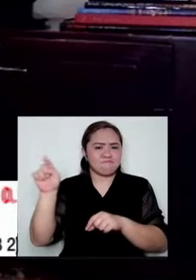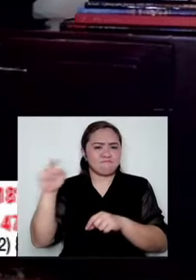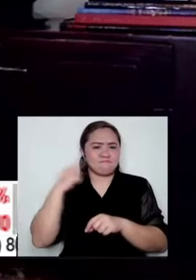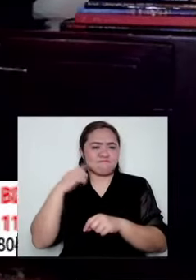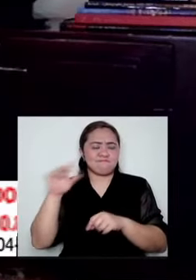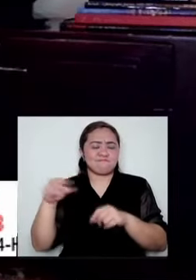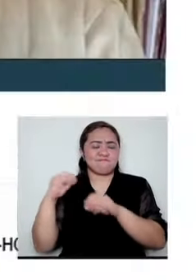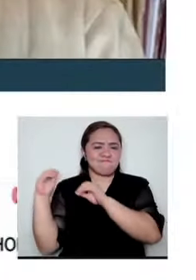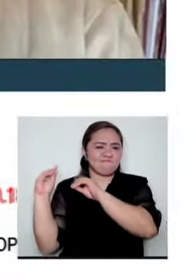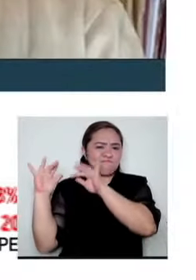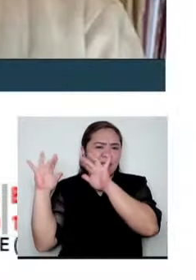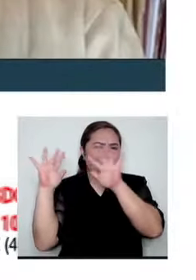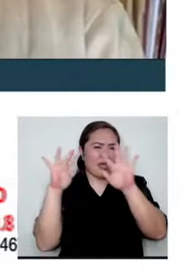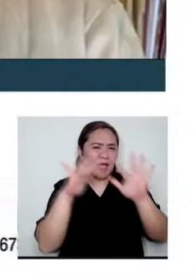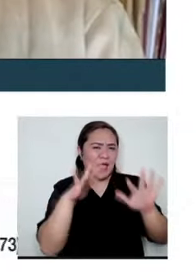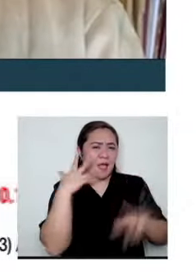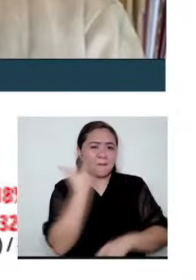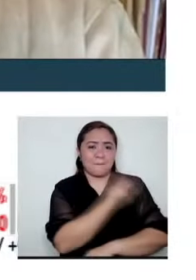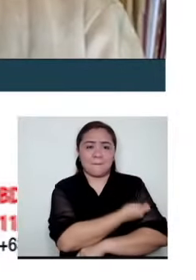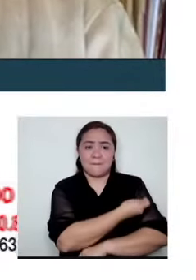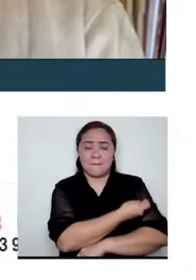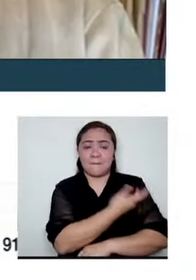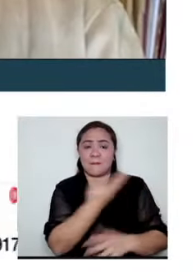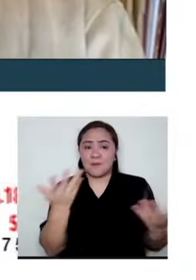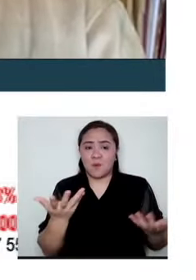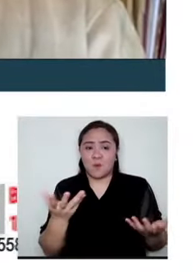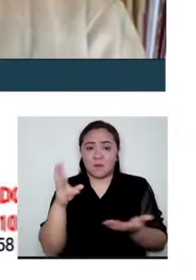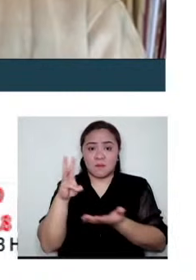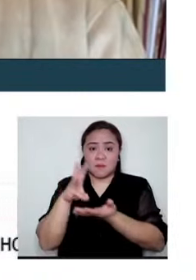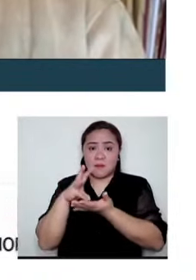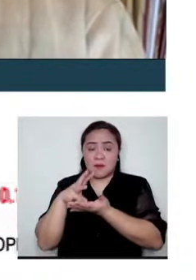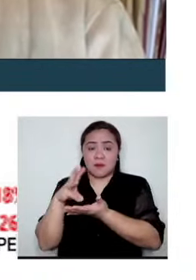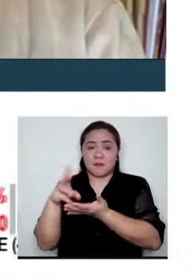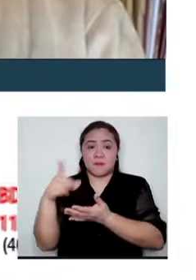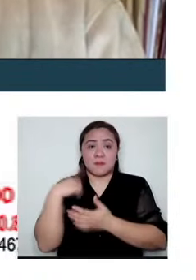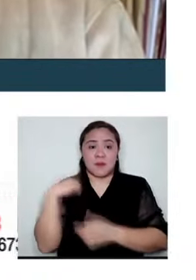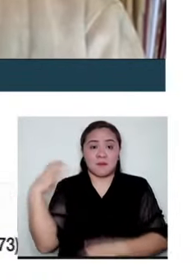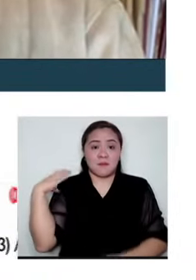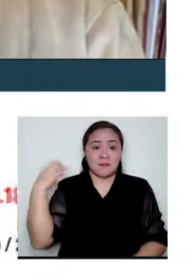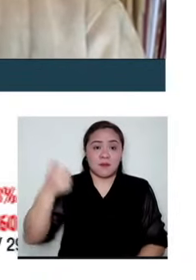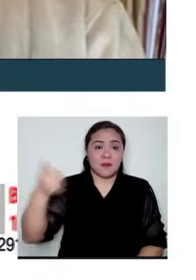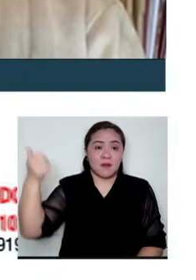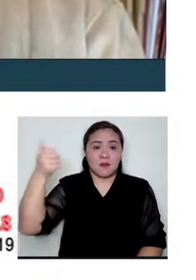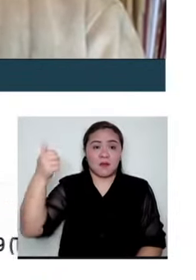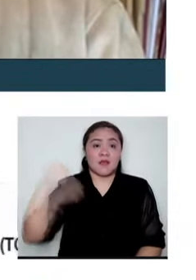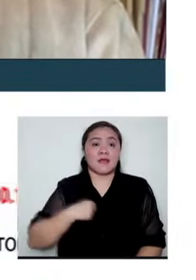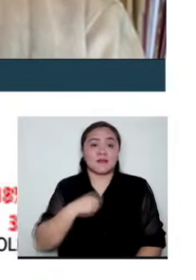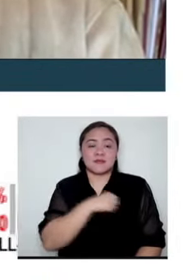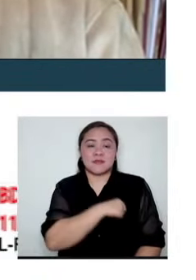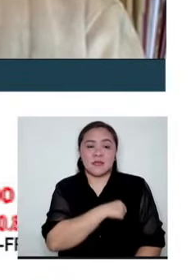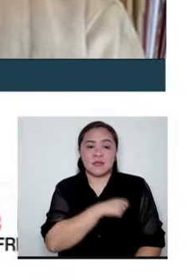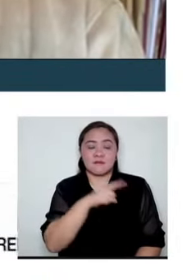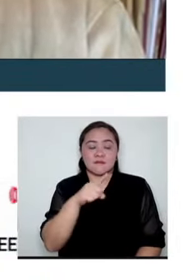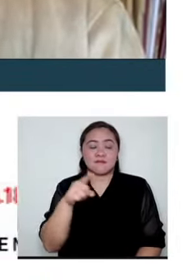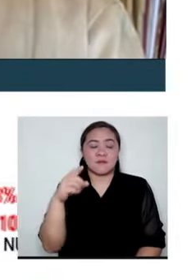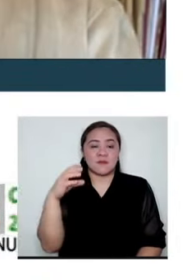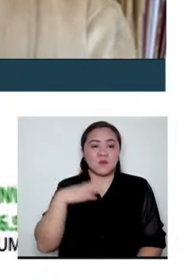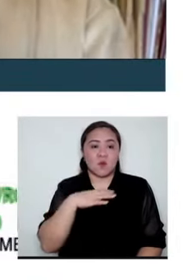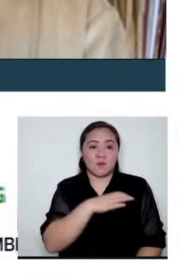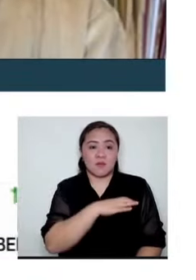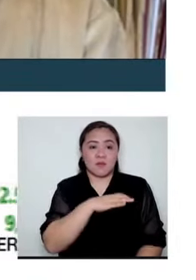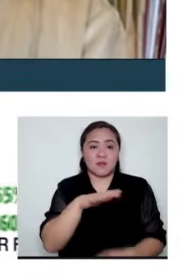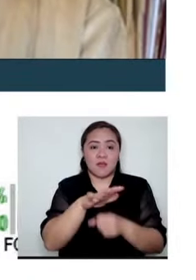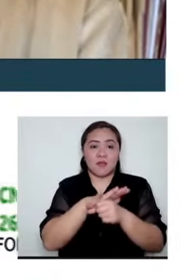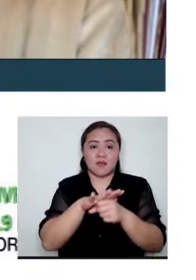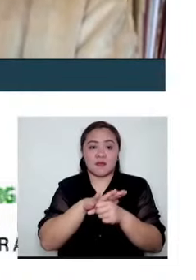in some parts of Metro Manila. Senator Tolentino, of course, is the chairman of the Senate Committee on Local Government. Senator, good afternoon to you. Welcome